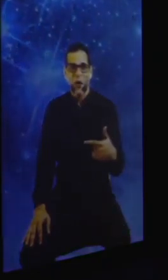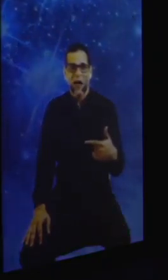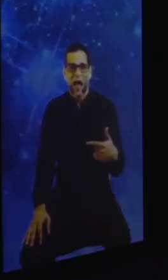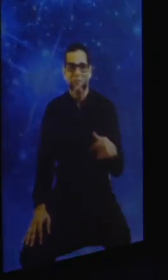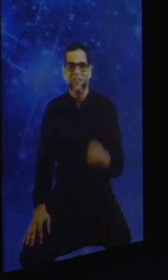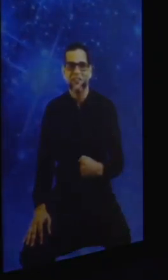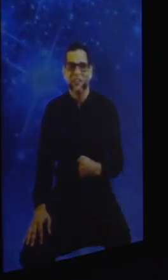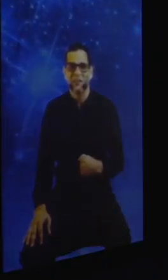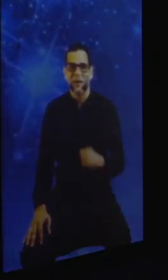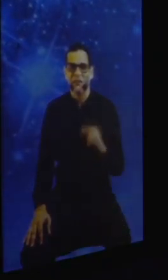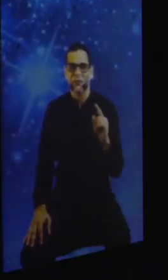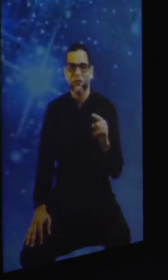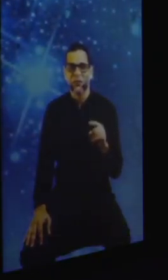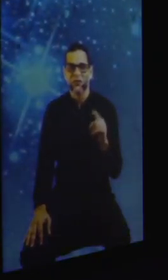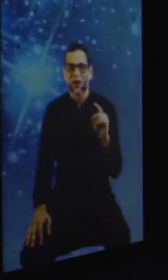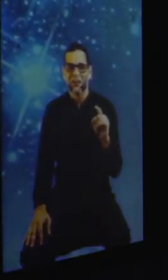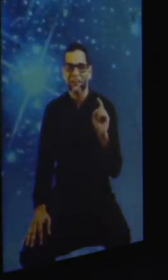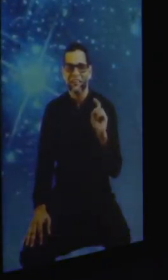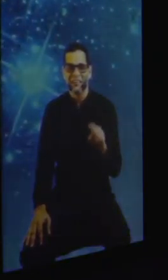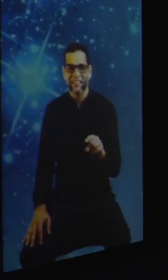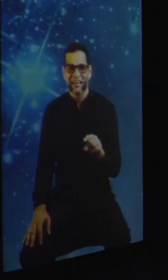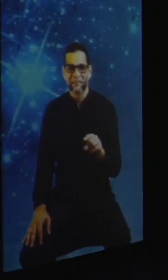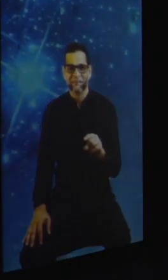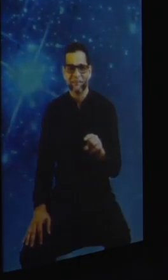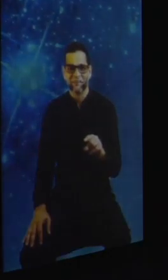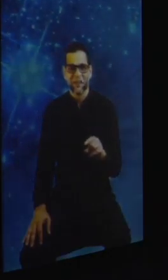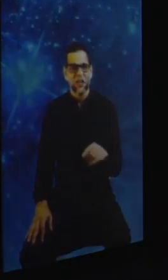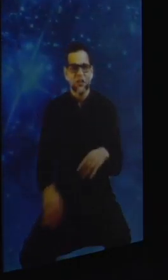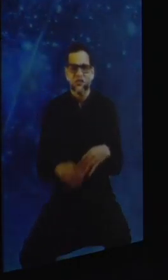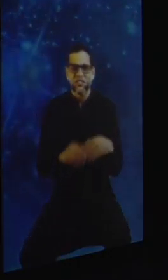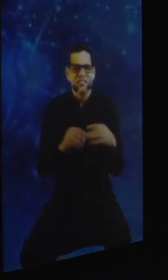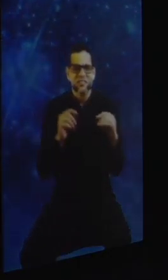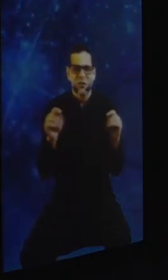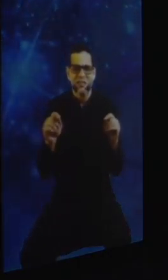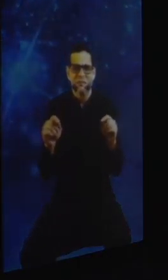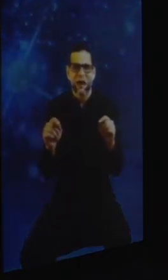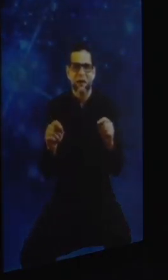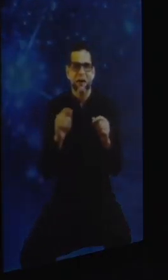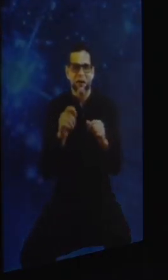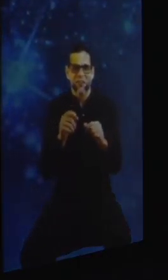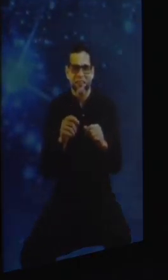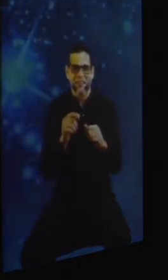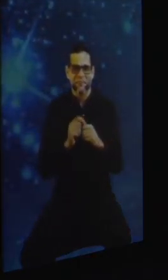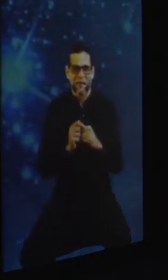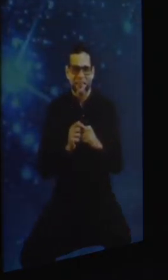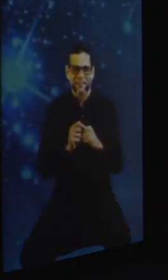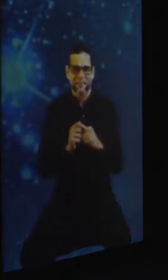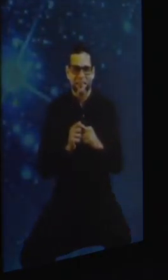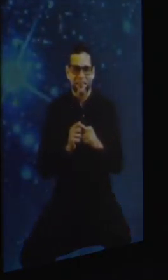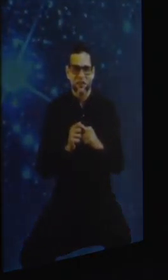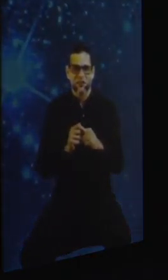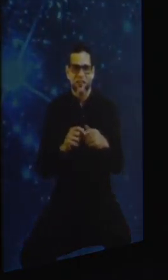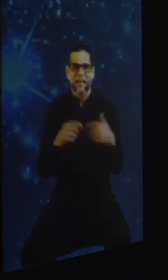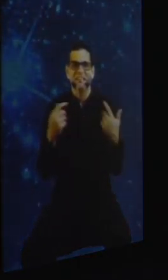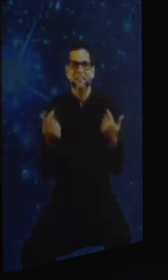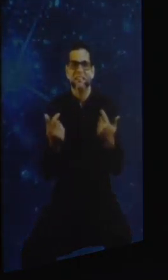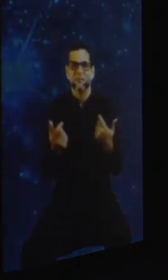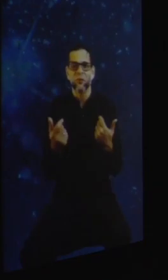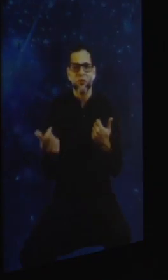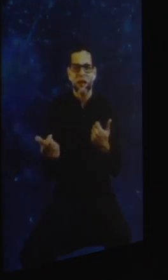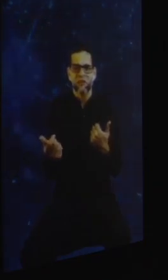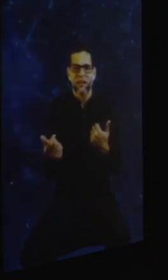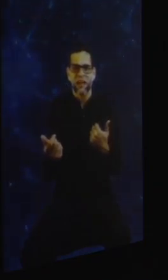Now I'm teaching it to my 2-year-old daughter, Leela. She's so inspired by all things space. She has to see